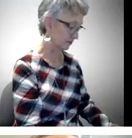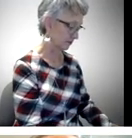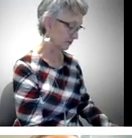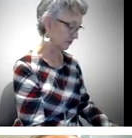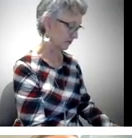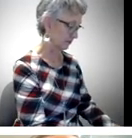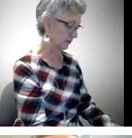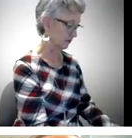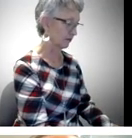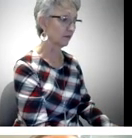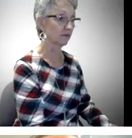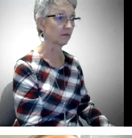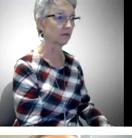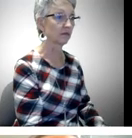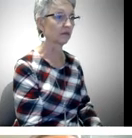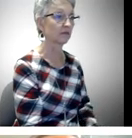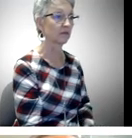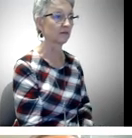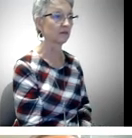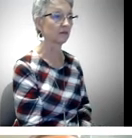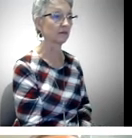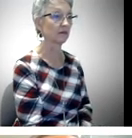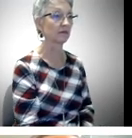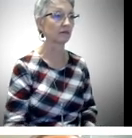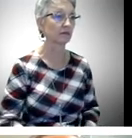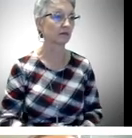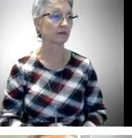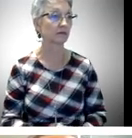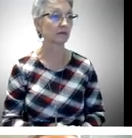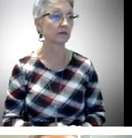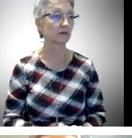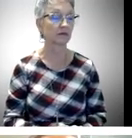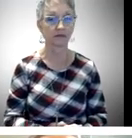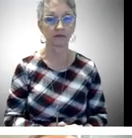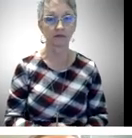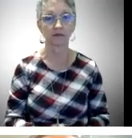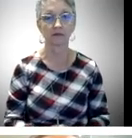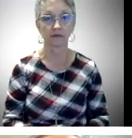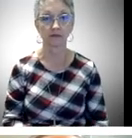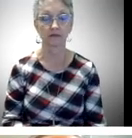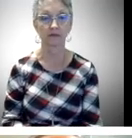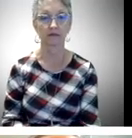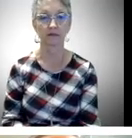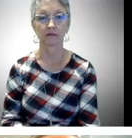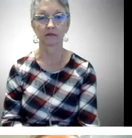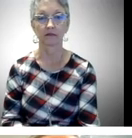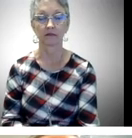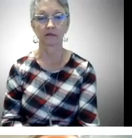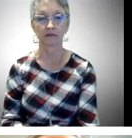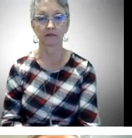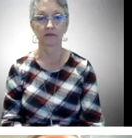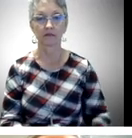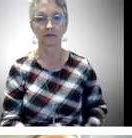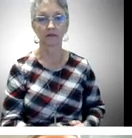the ACLU about making medical decisions. And they actually show, and it's out of California, and so they don't have